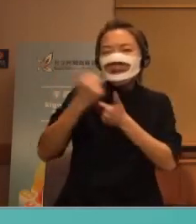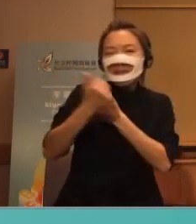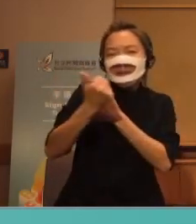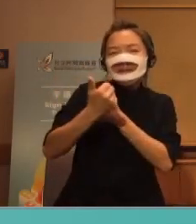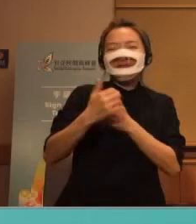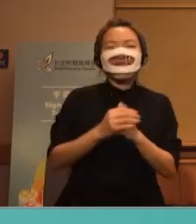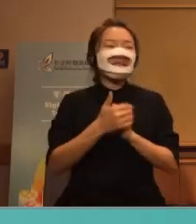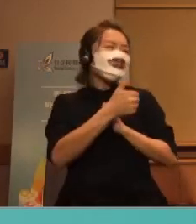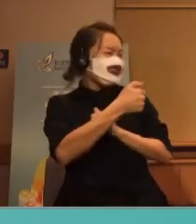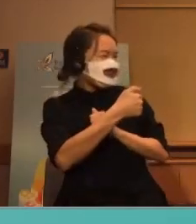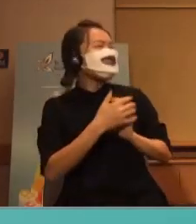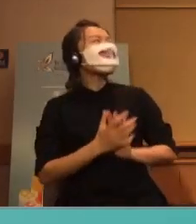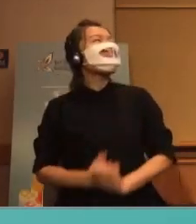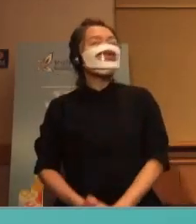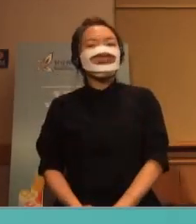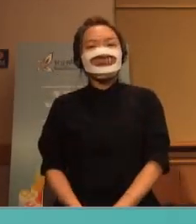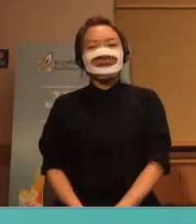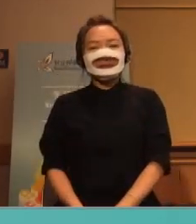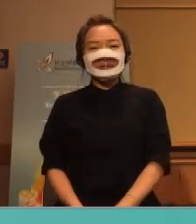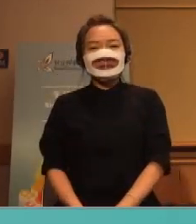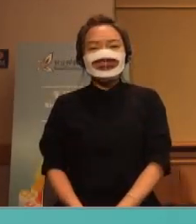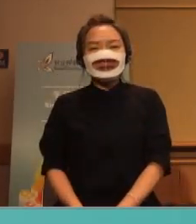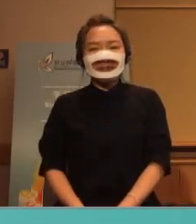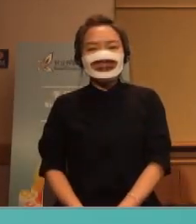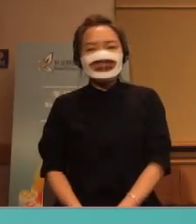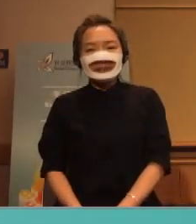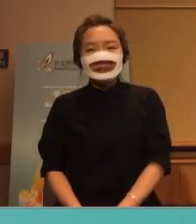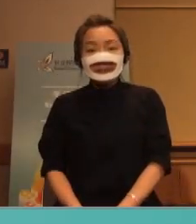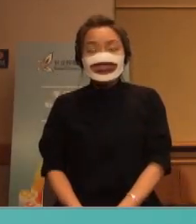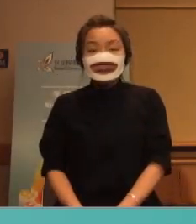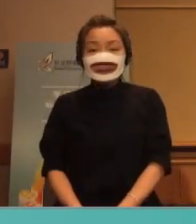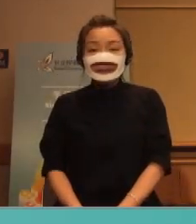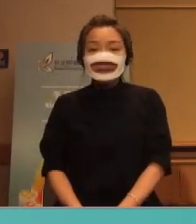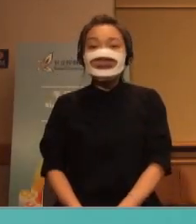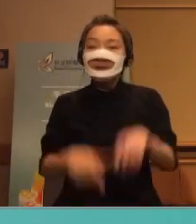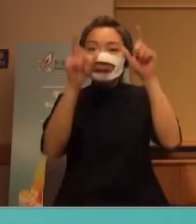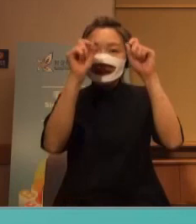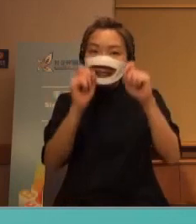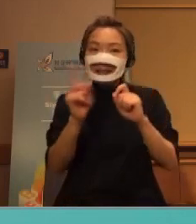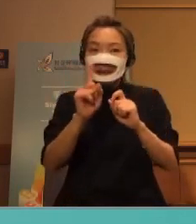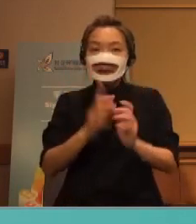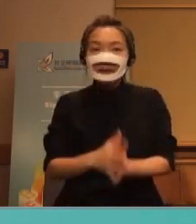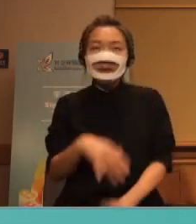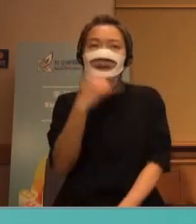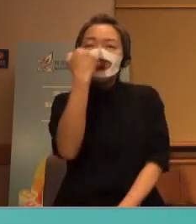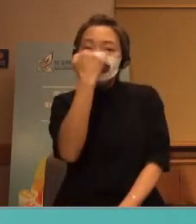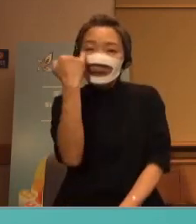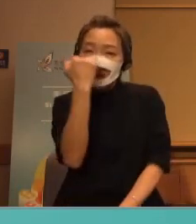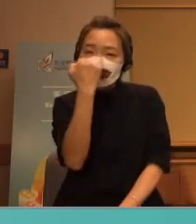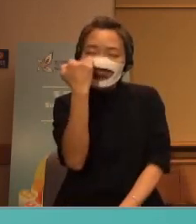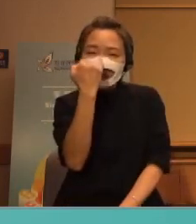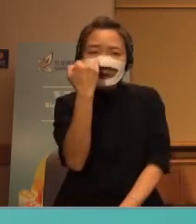So even I think, can someone who's visually impaired also be in a VR metaverse? Could be interesting, haptic